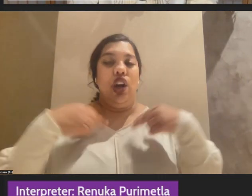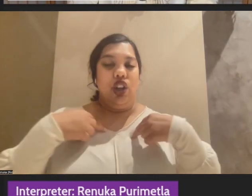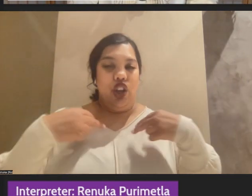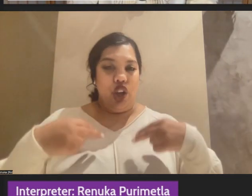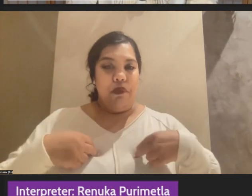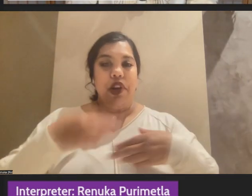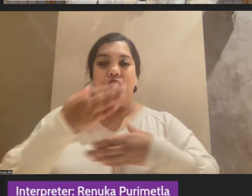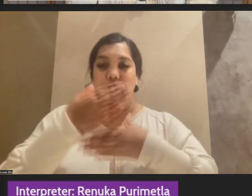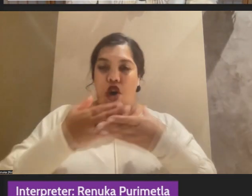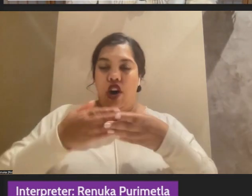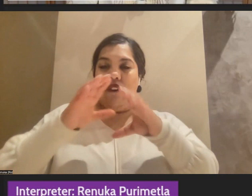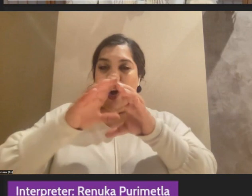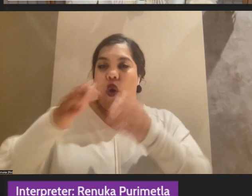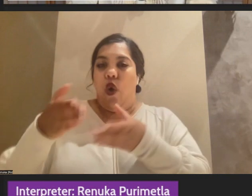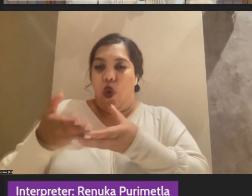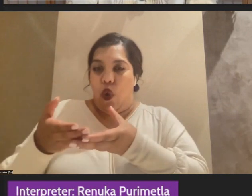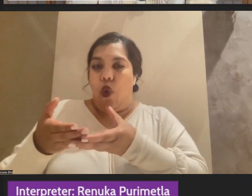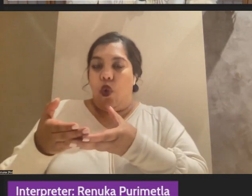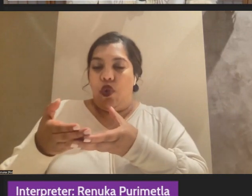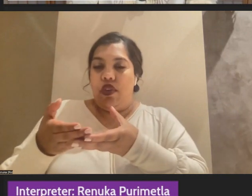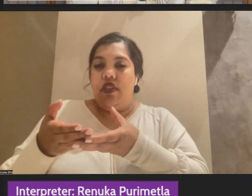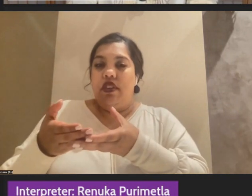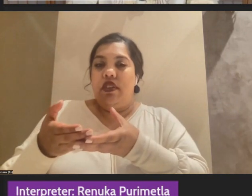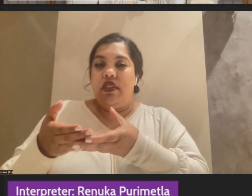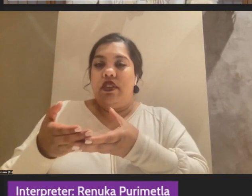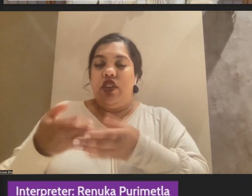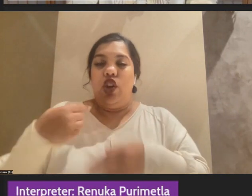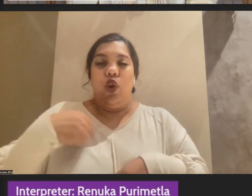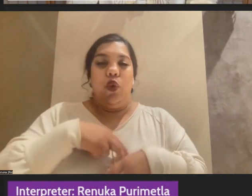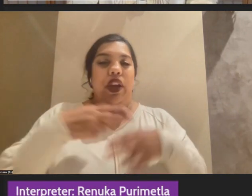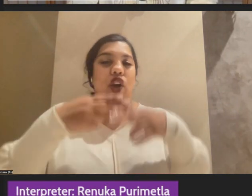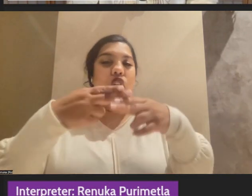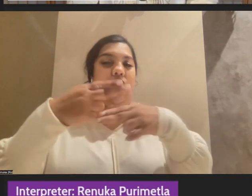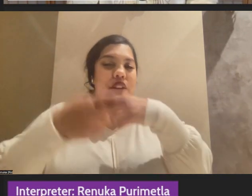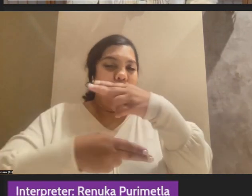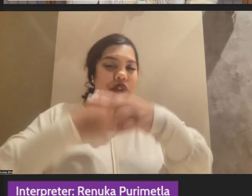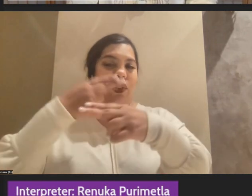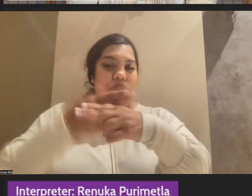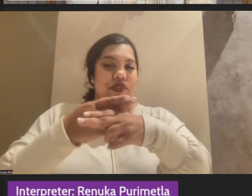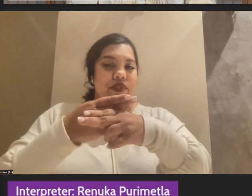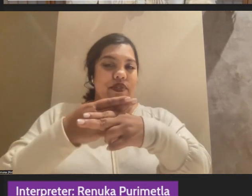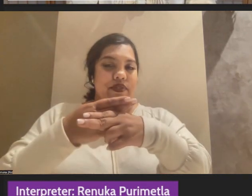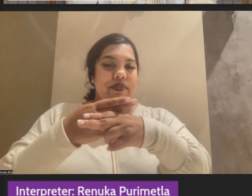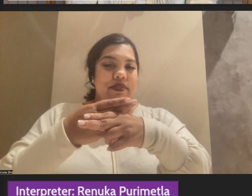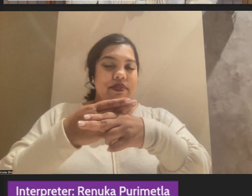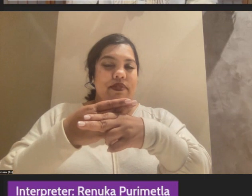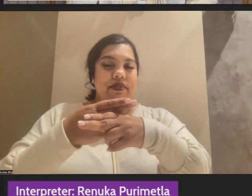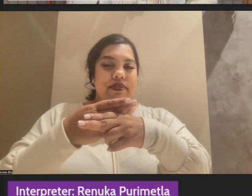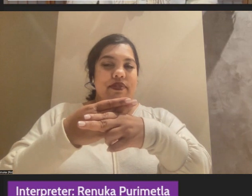A part limited in time and space. They experience themselves, their thoughts and feelings, as